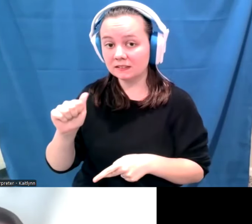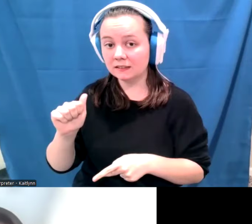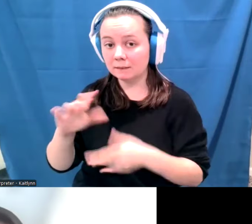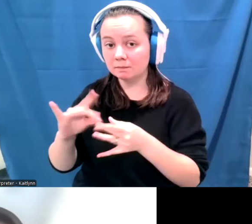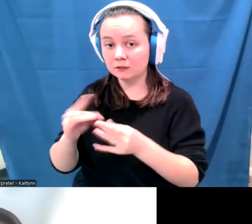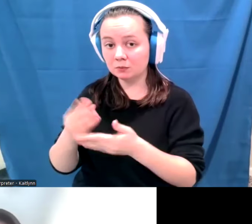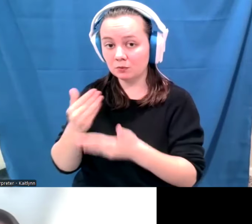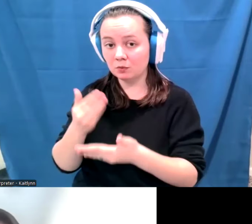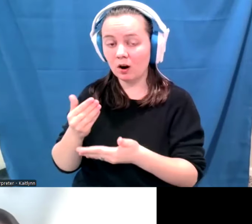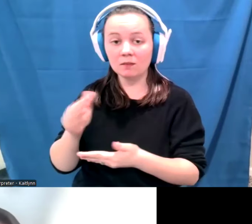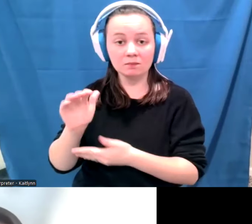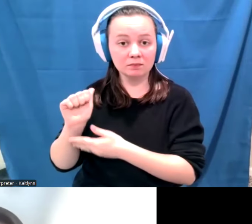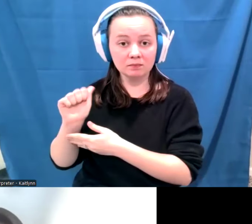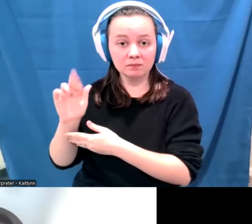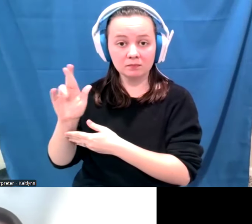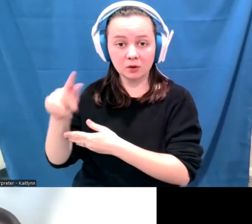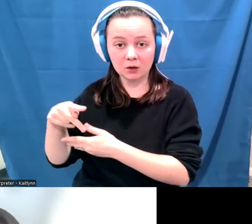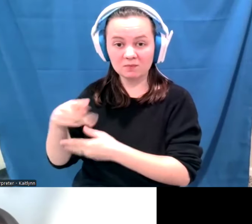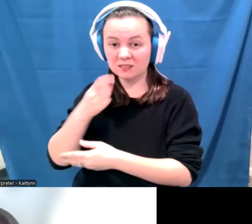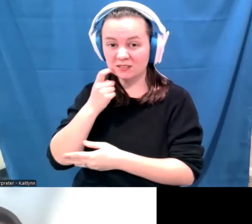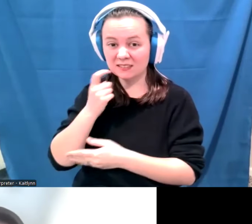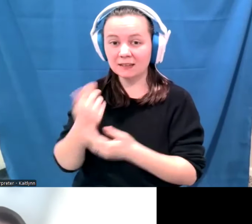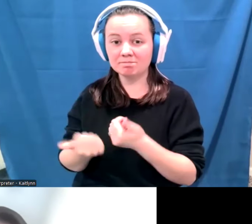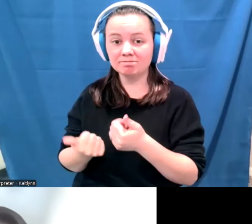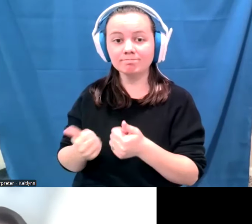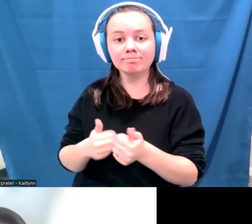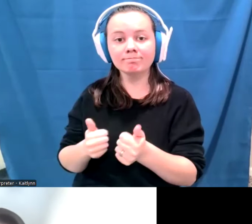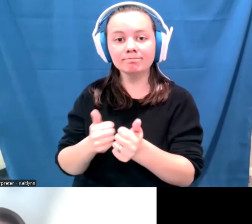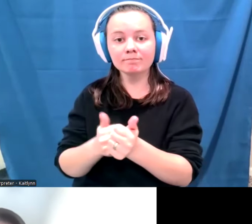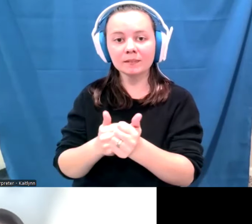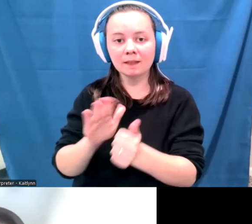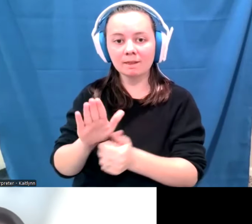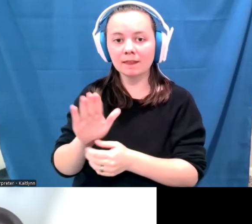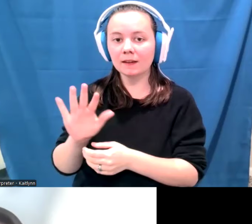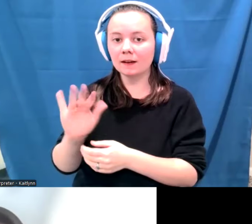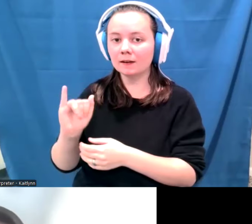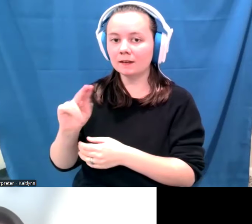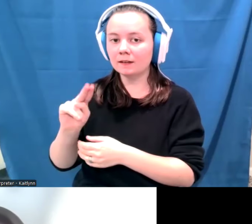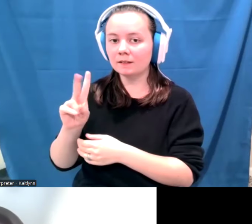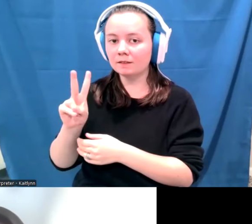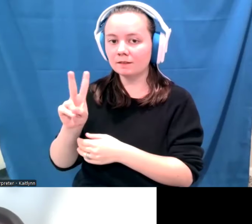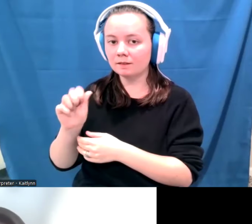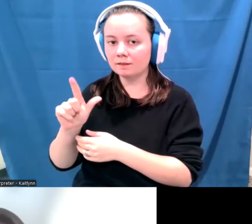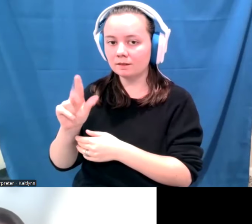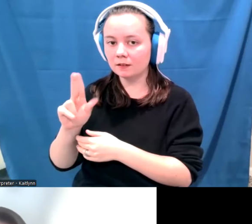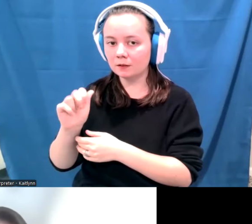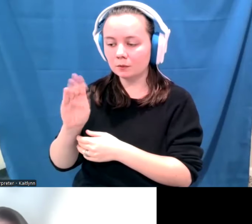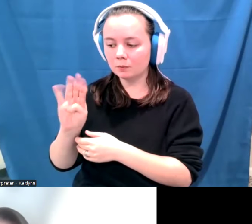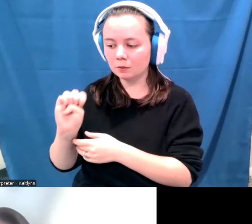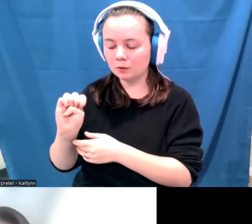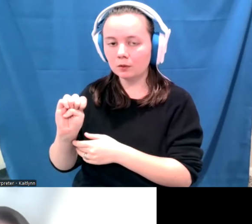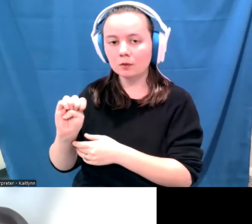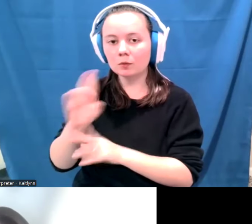at AARP recently updated their Valuing the Invaluable report, which estimates that family caregivers provide